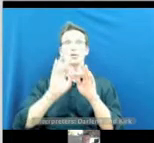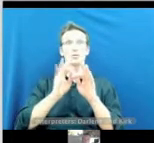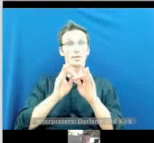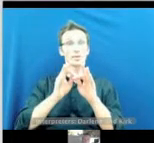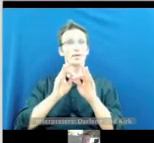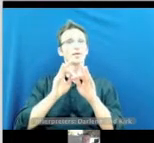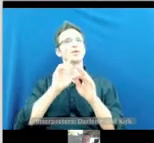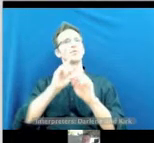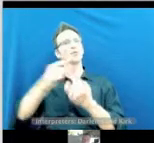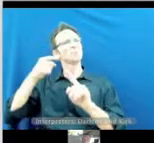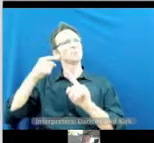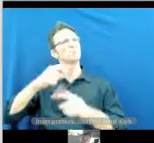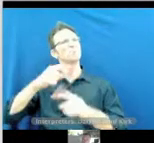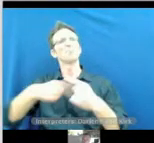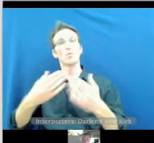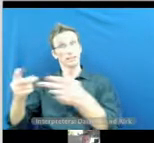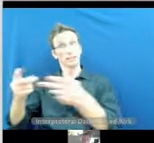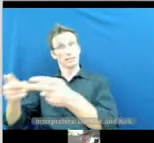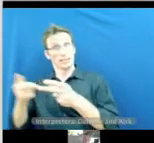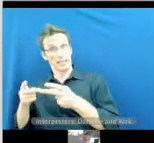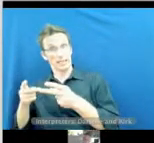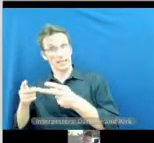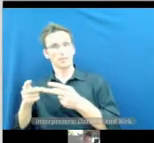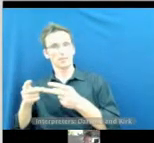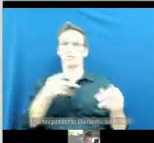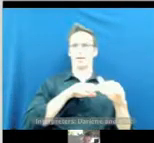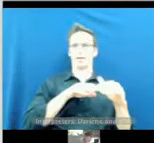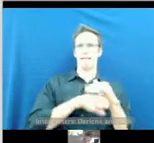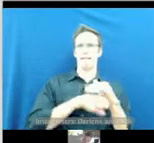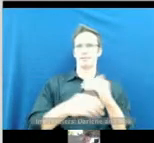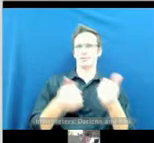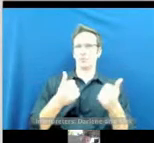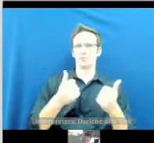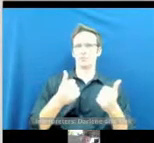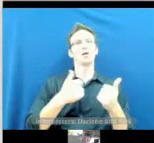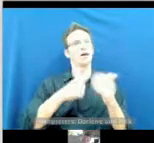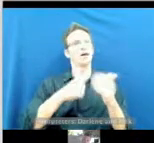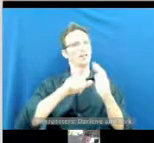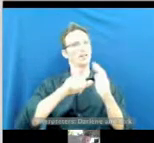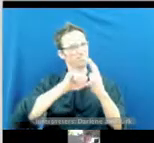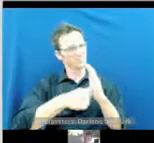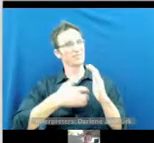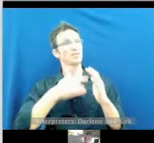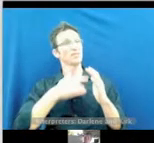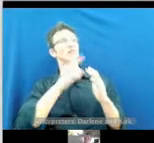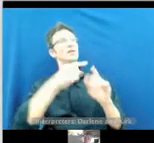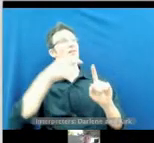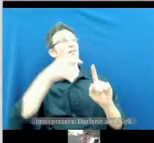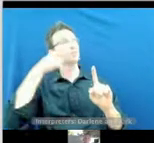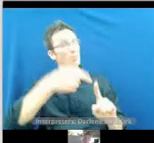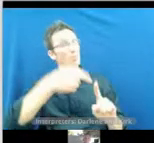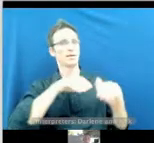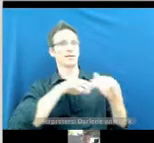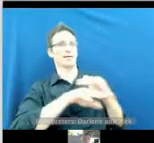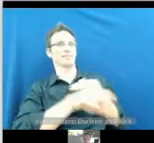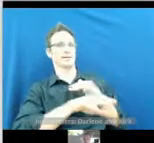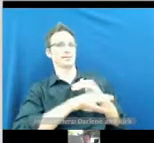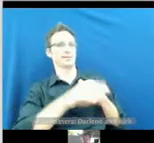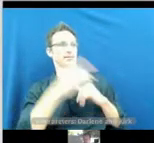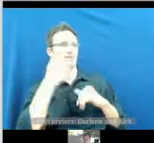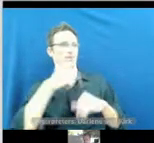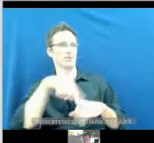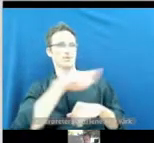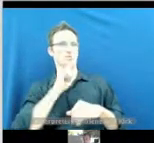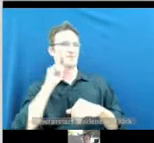what I would like to encourage you to think about is it's the access issue, right? And we'll talk even more about the